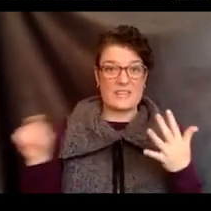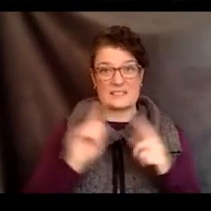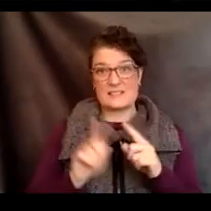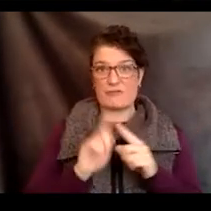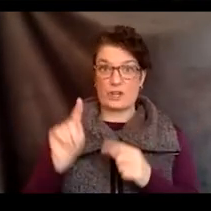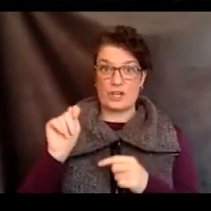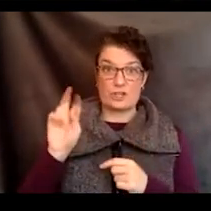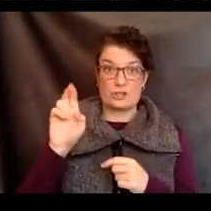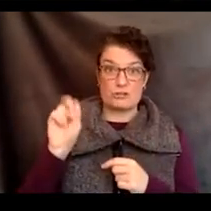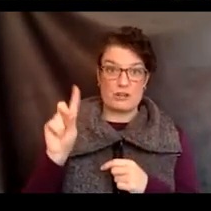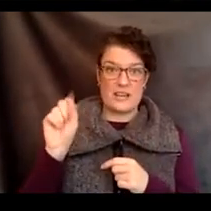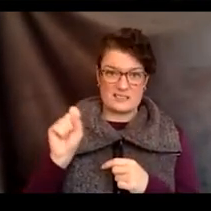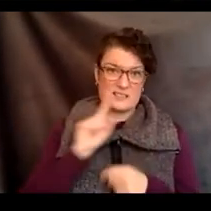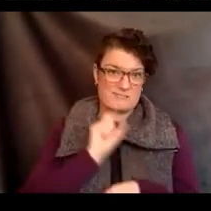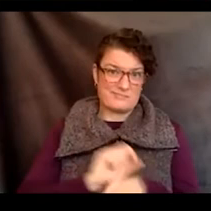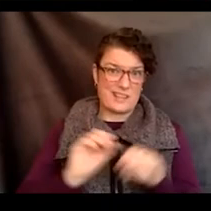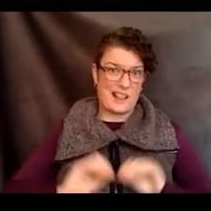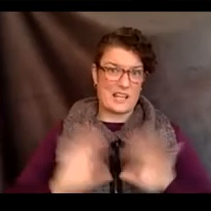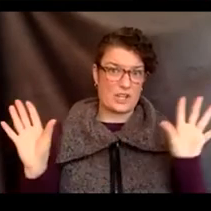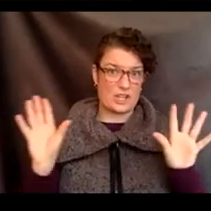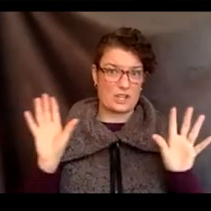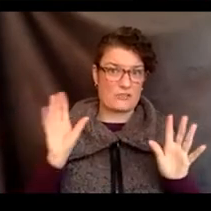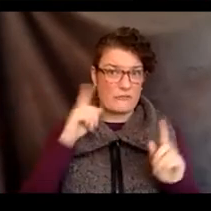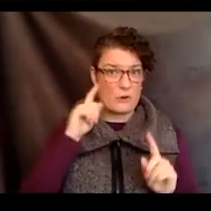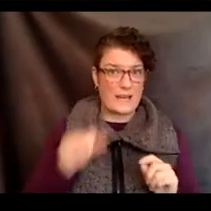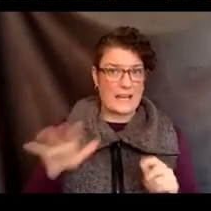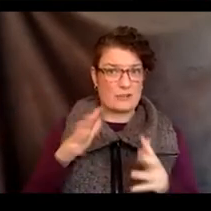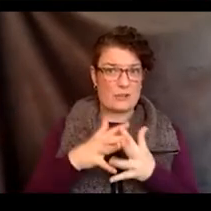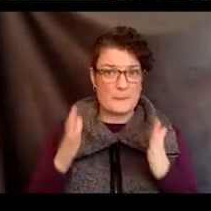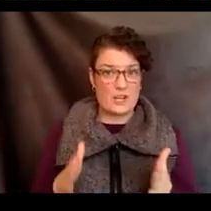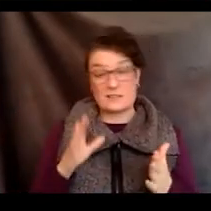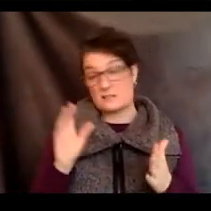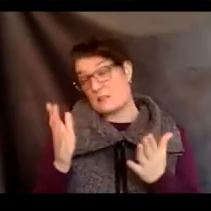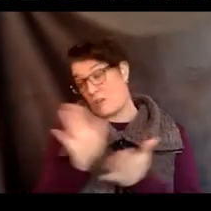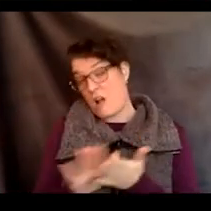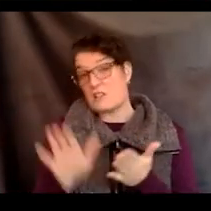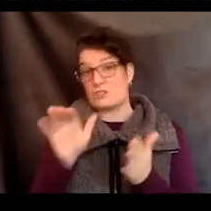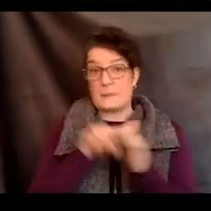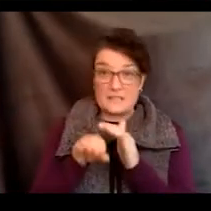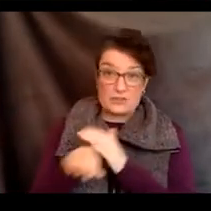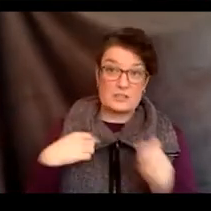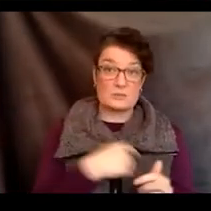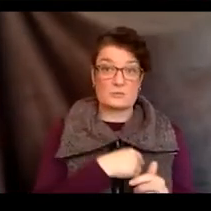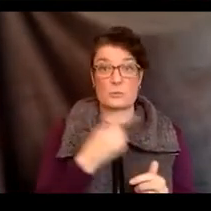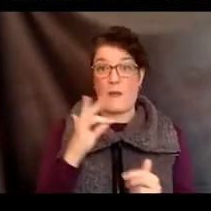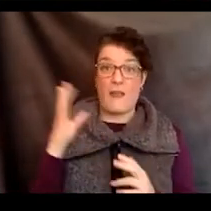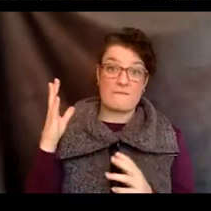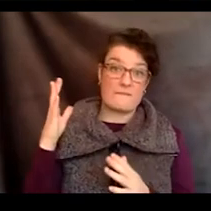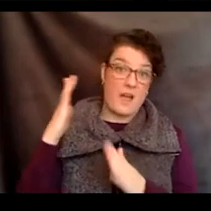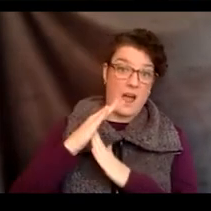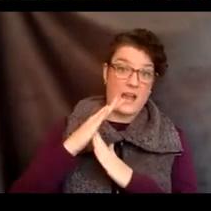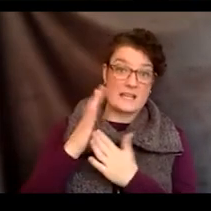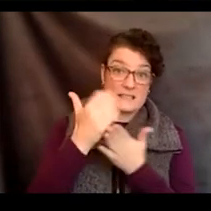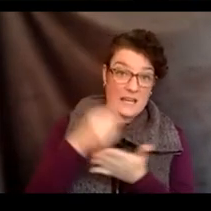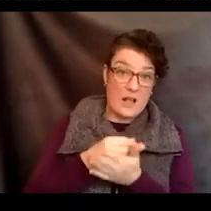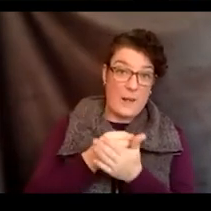that are very clear with Asian Americans and, you know, just college admissions and us being one of the highest income like brackets. And it's